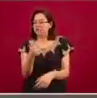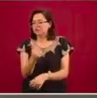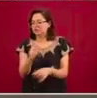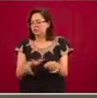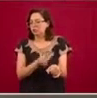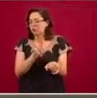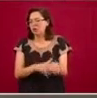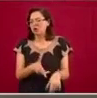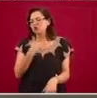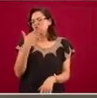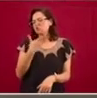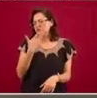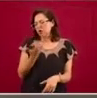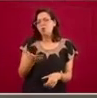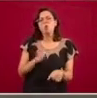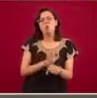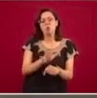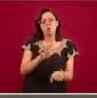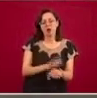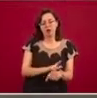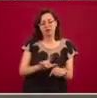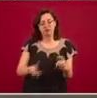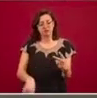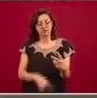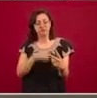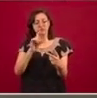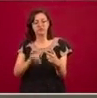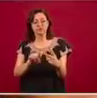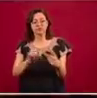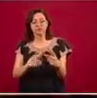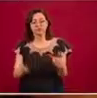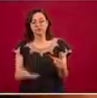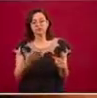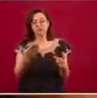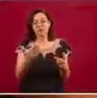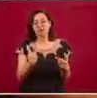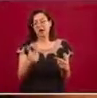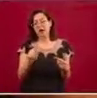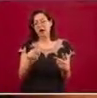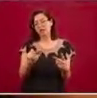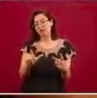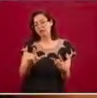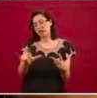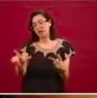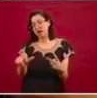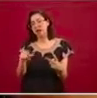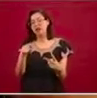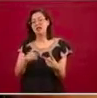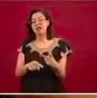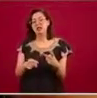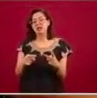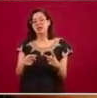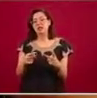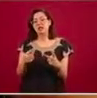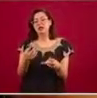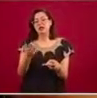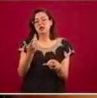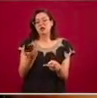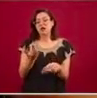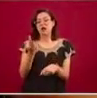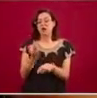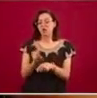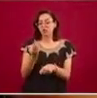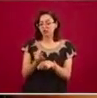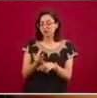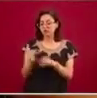seriously, or is it the natural development of a pandemic such as this one? And a second question for Dr. Gattel, what do you think will